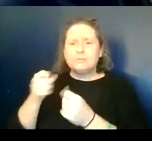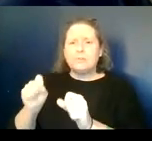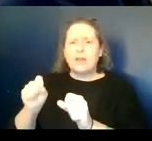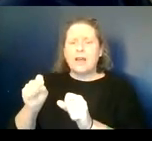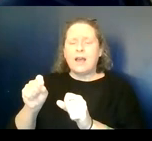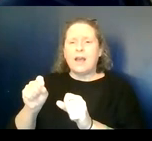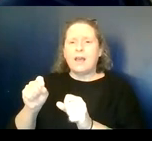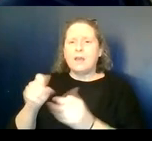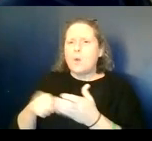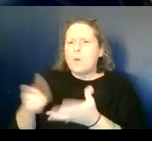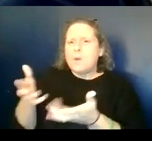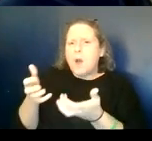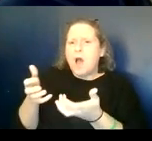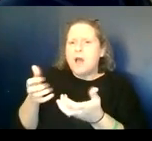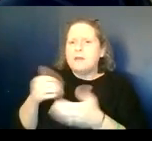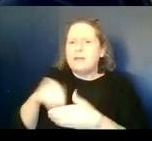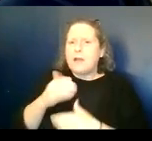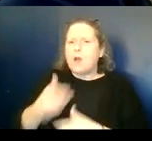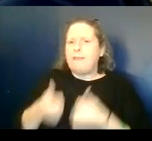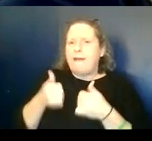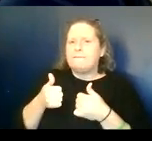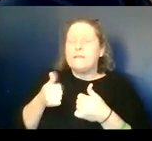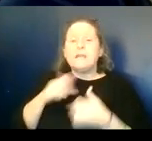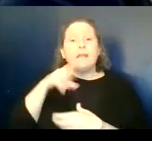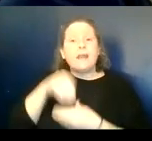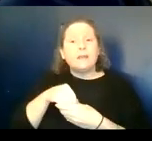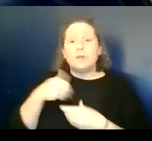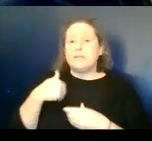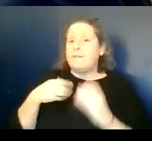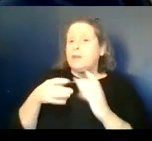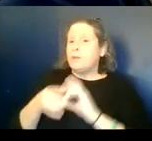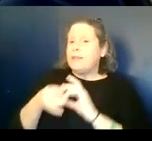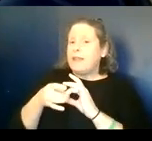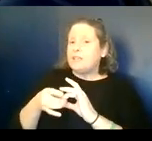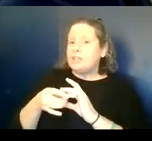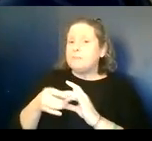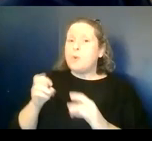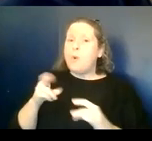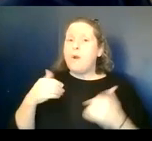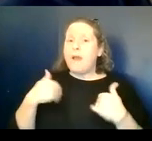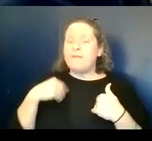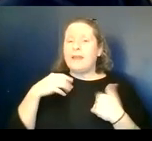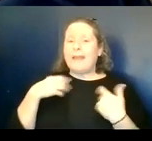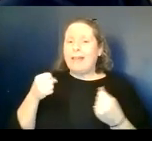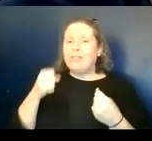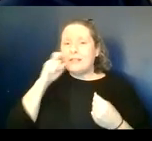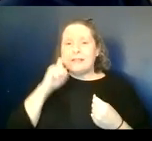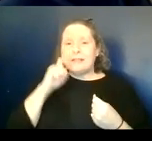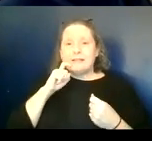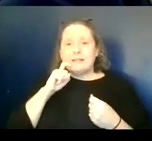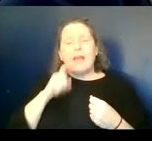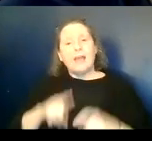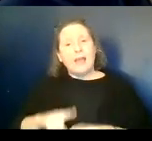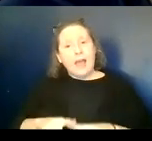what we want to pursue in life, and that includes having relationships or having healthy sex. However, there is this